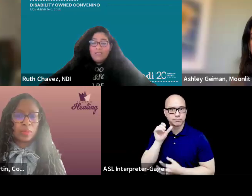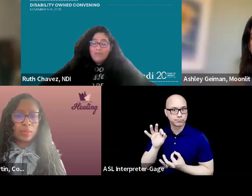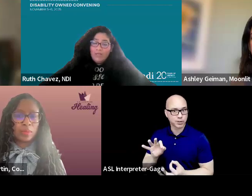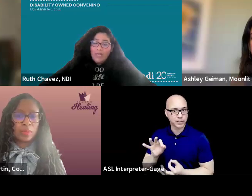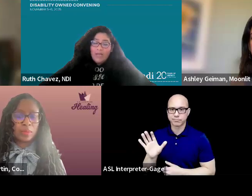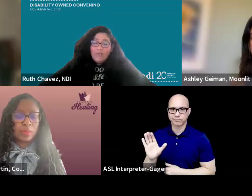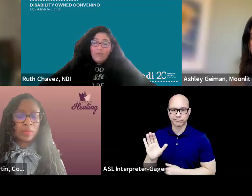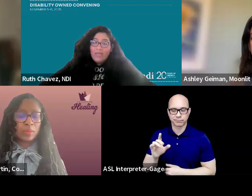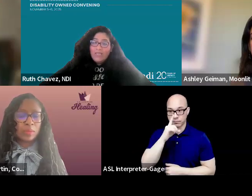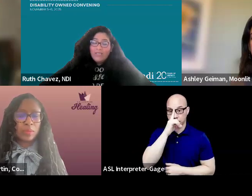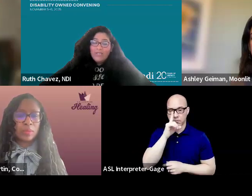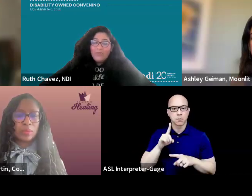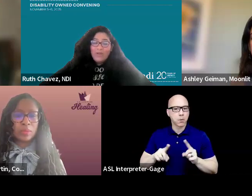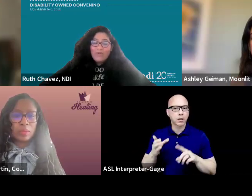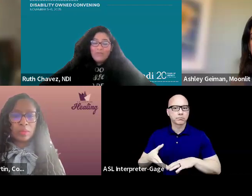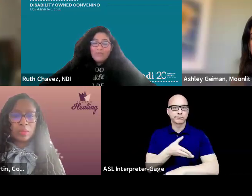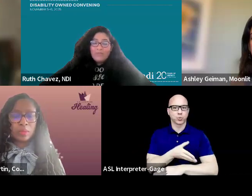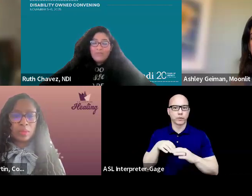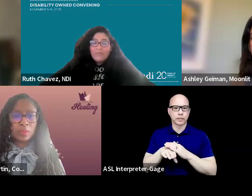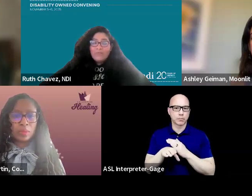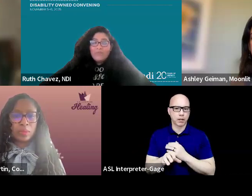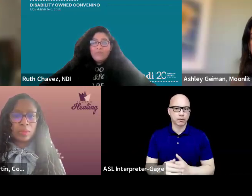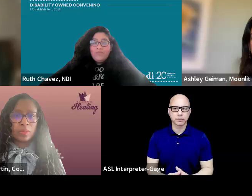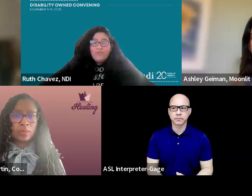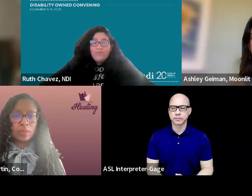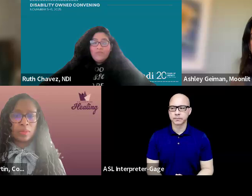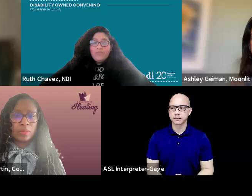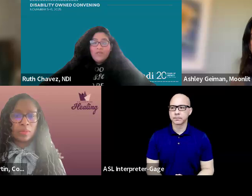improve accessibility and communication as well.